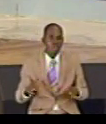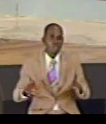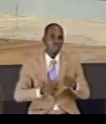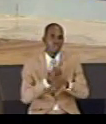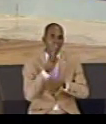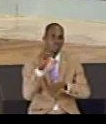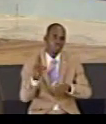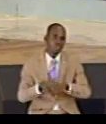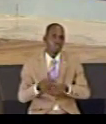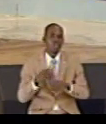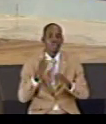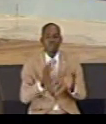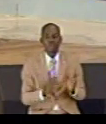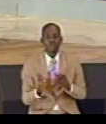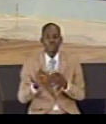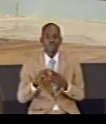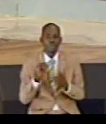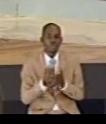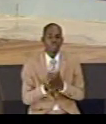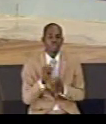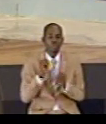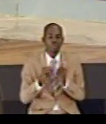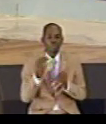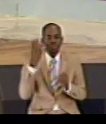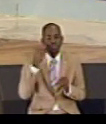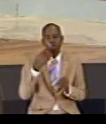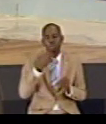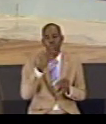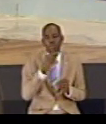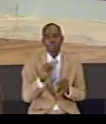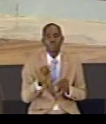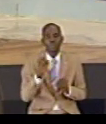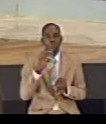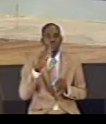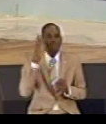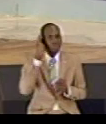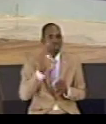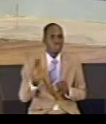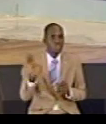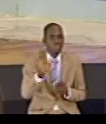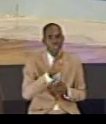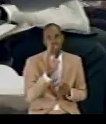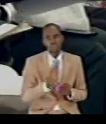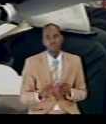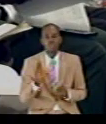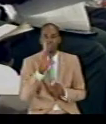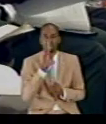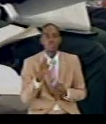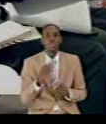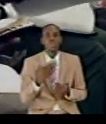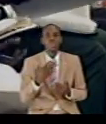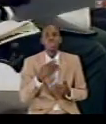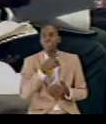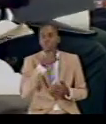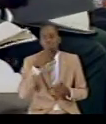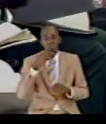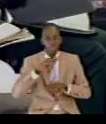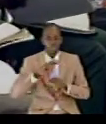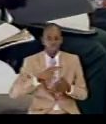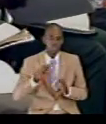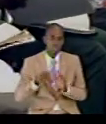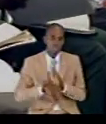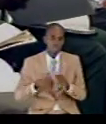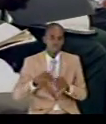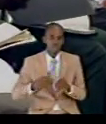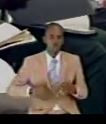that which was spoken, so shall thy seed be. Barrenness is cancelled. And be not